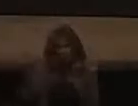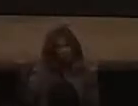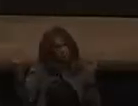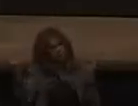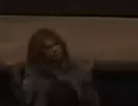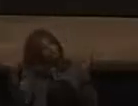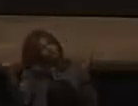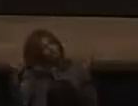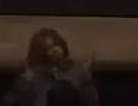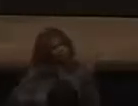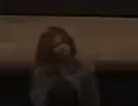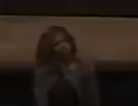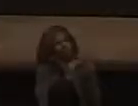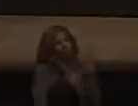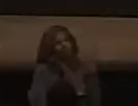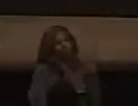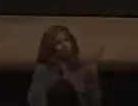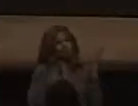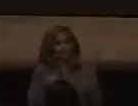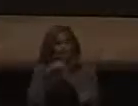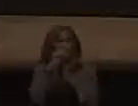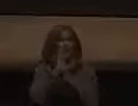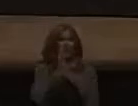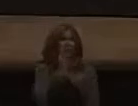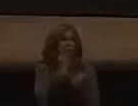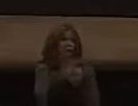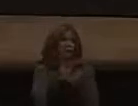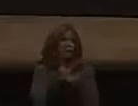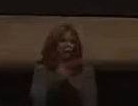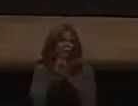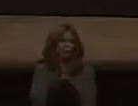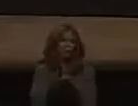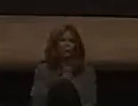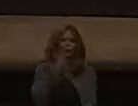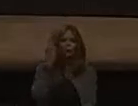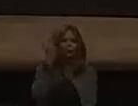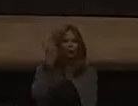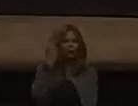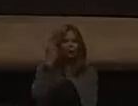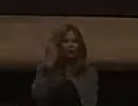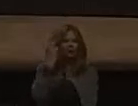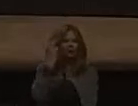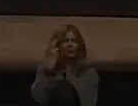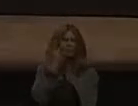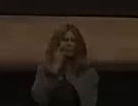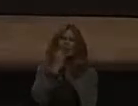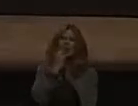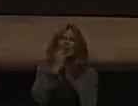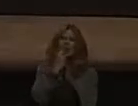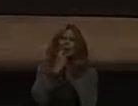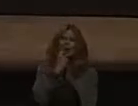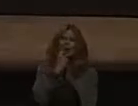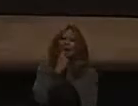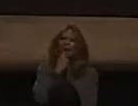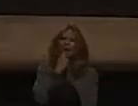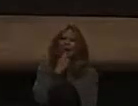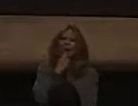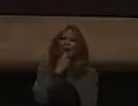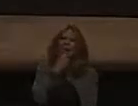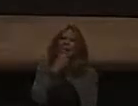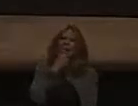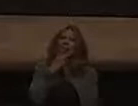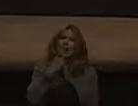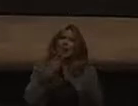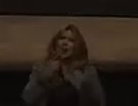behind. I think that cultural institutions have to realize that in addition to the large population of